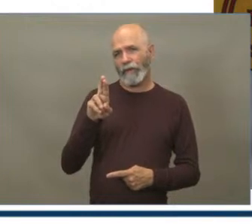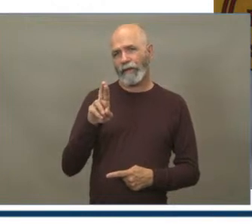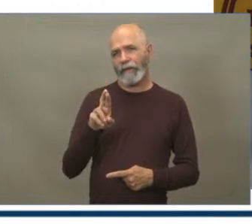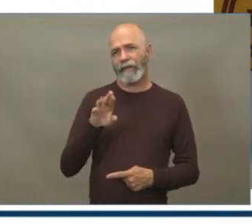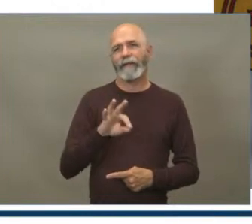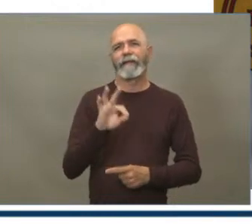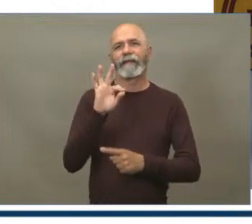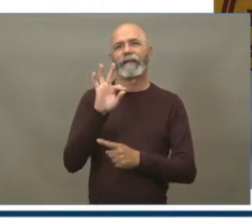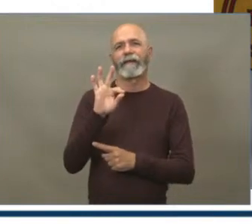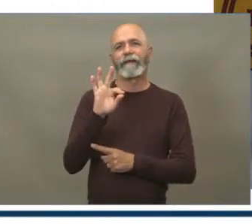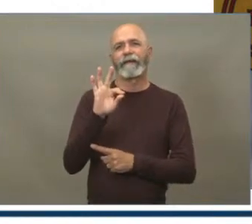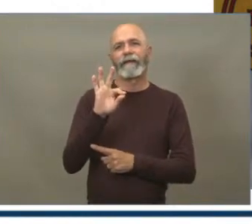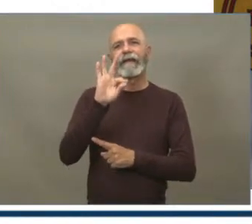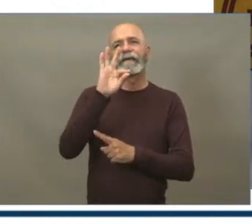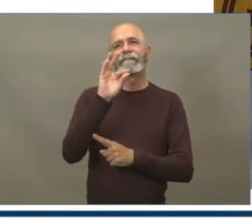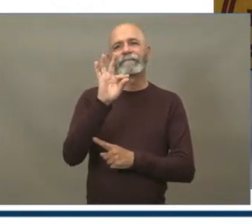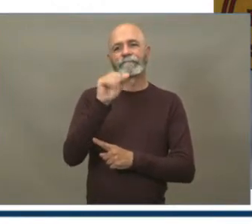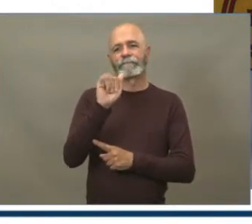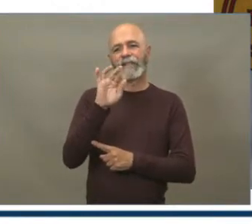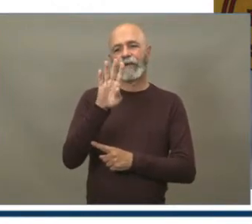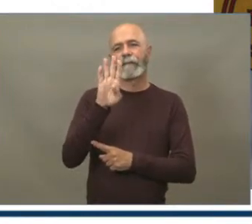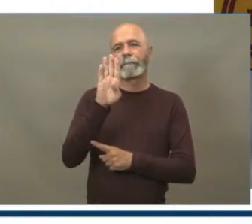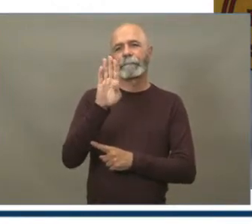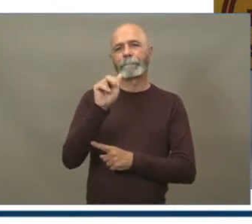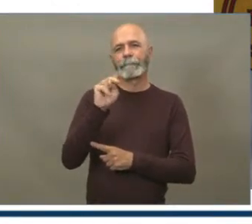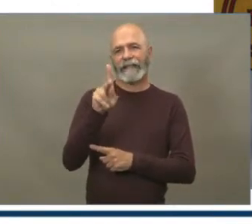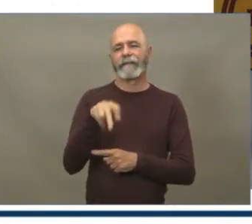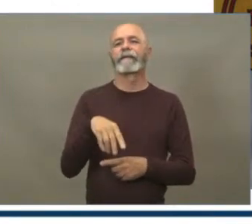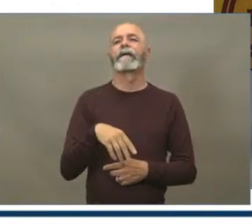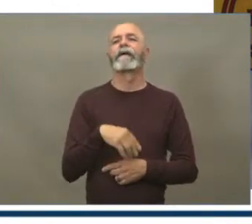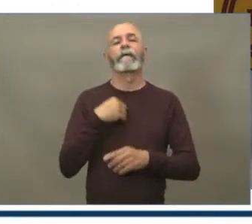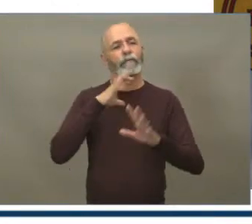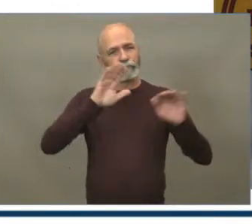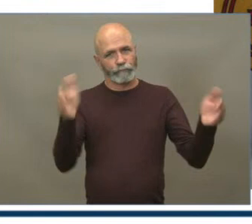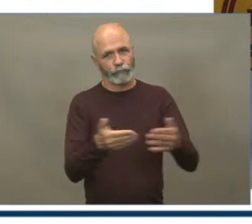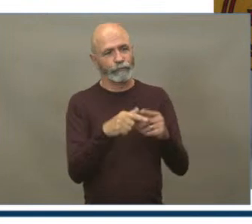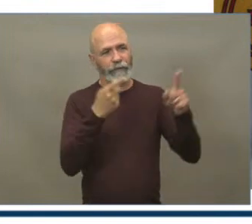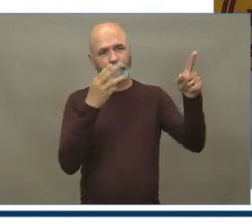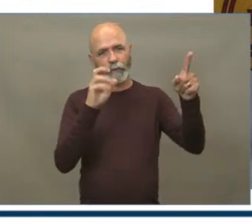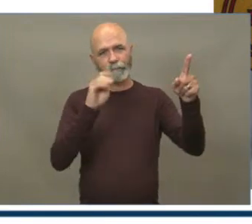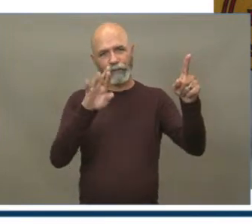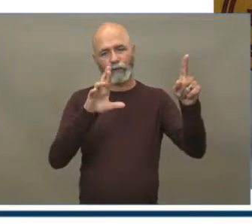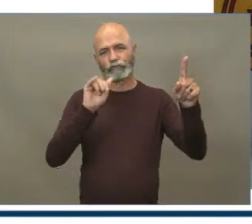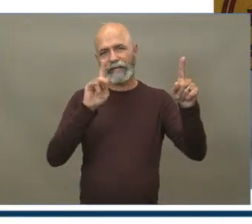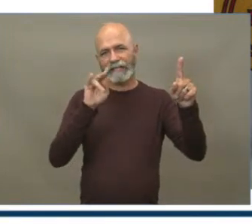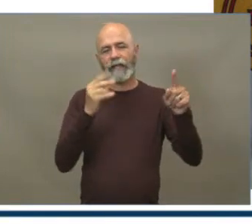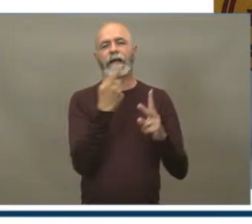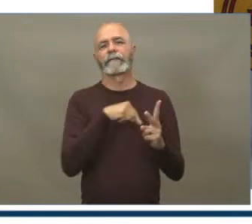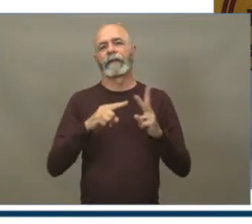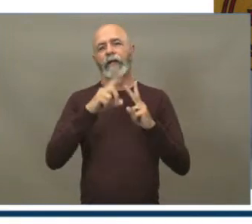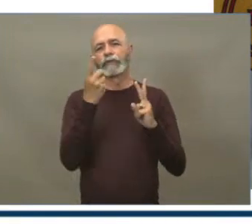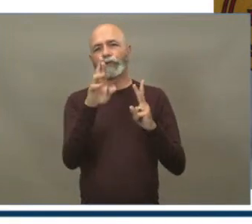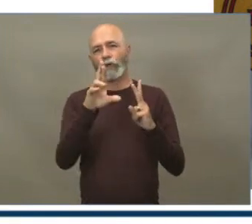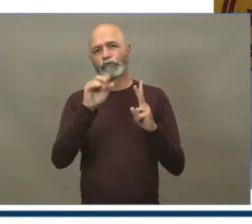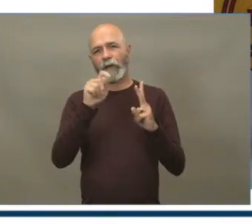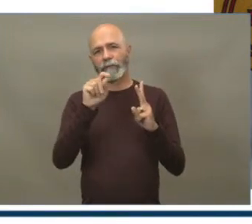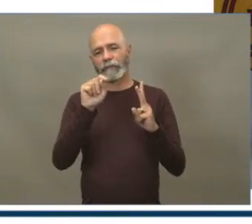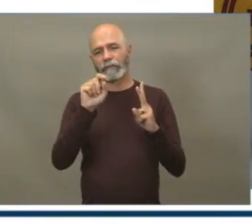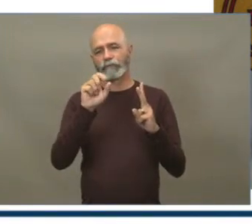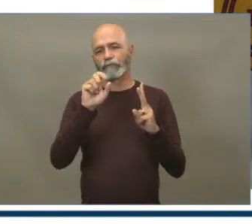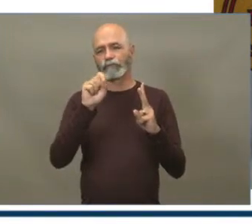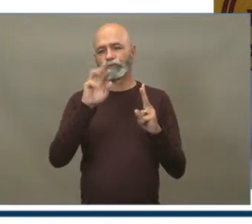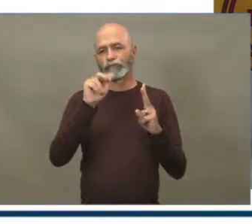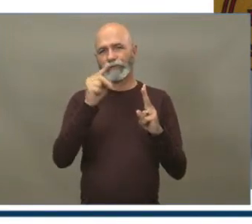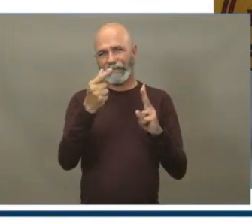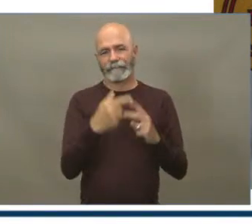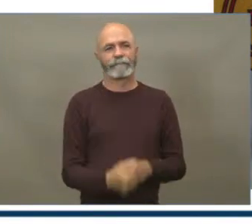allow me to introduce the Honourable Ian Rankin, Premier of Nova Scotia, and Dr. Robert Strang, Chief Medical Officer of Health for